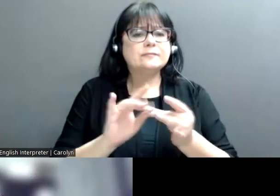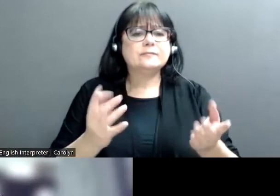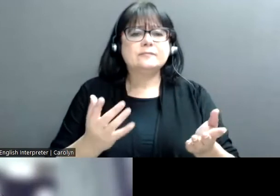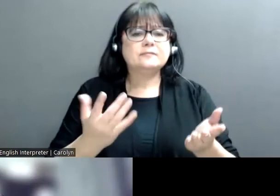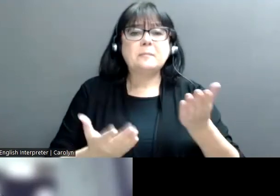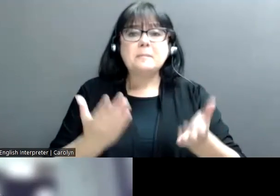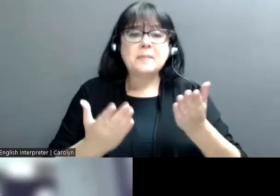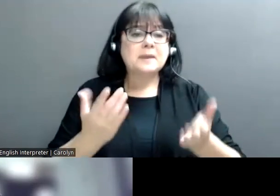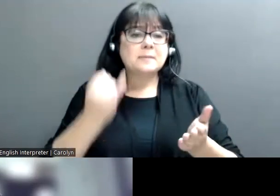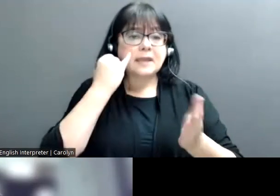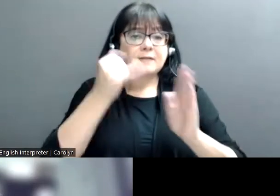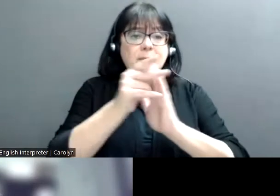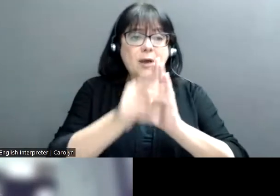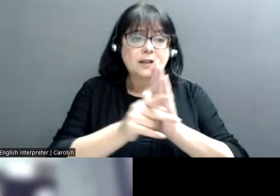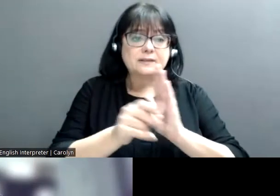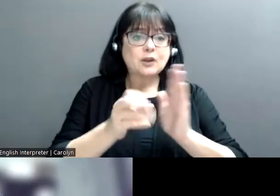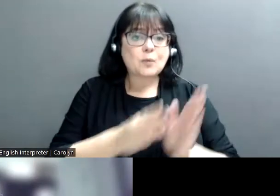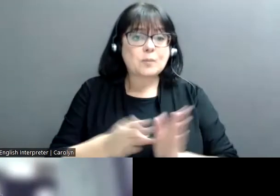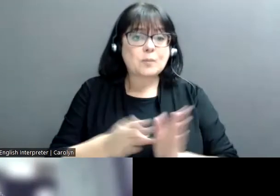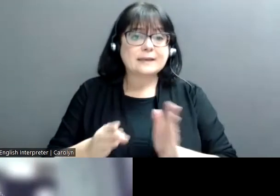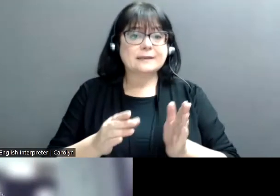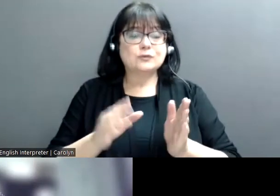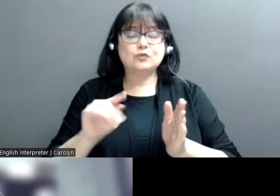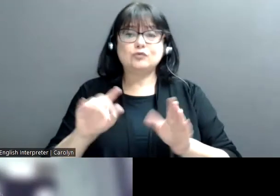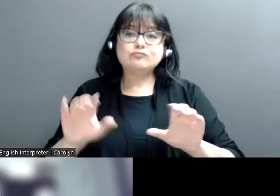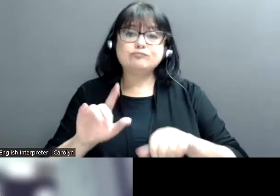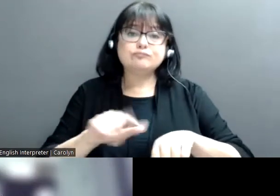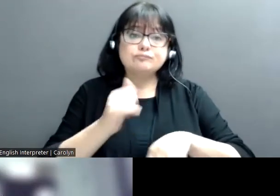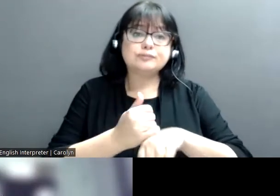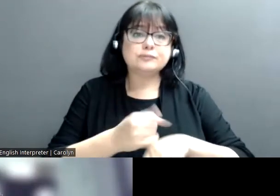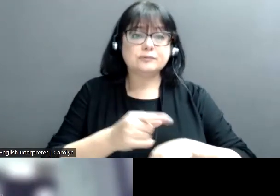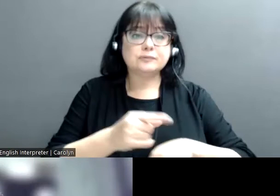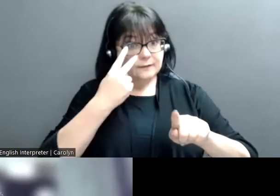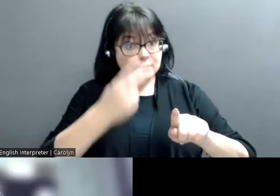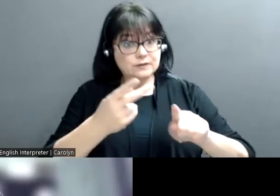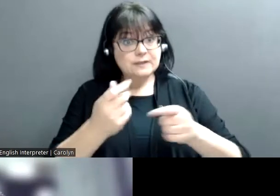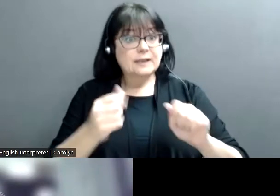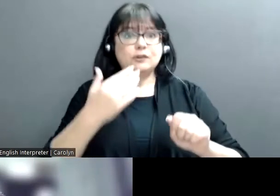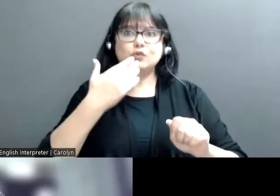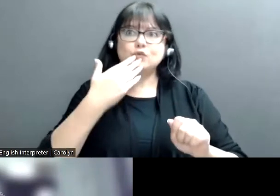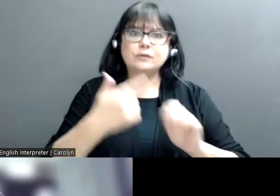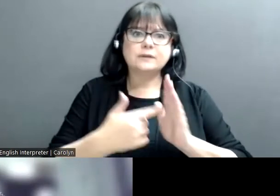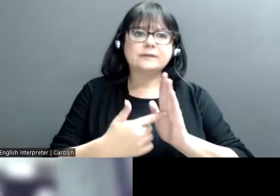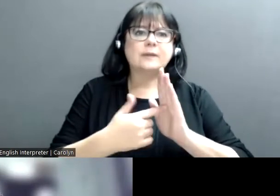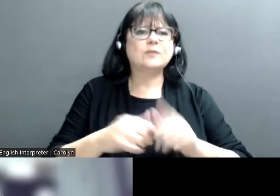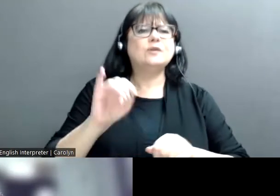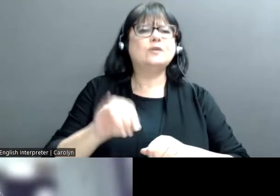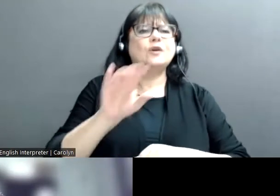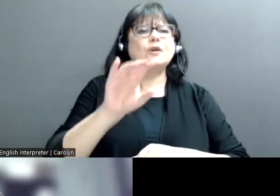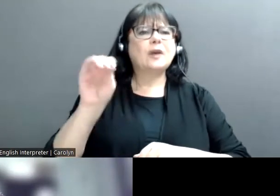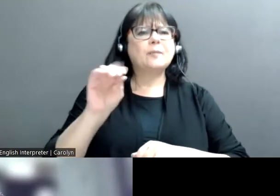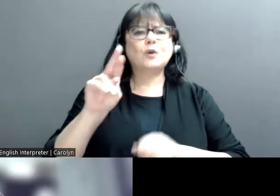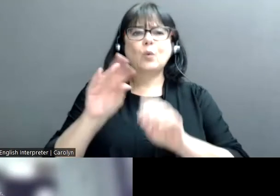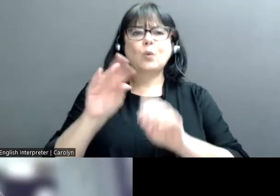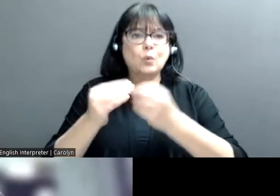policy and planning. And have you seen any really good examples of organizations creating that type of policy, guidelines